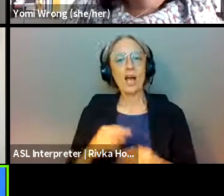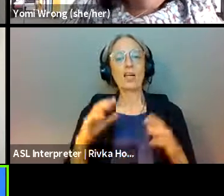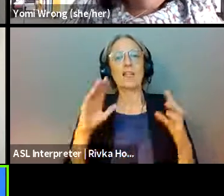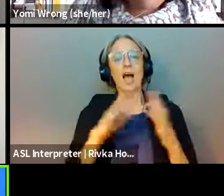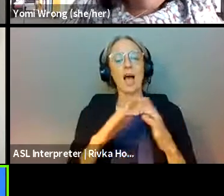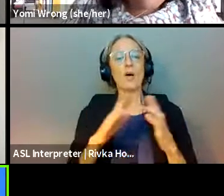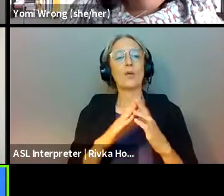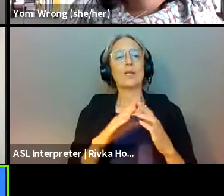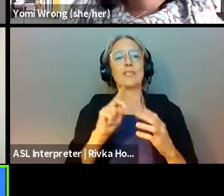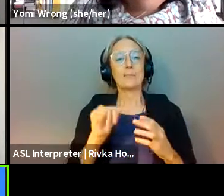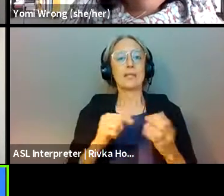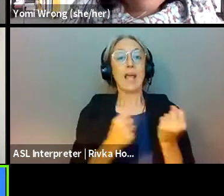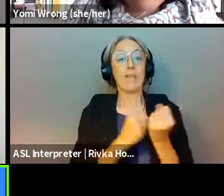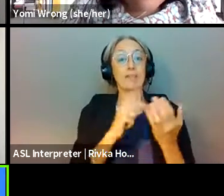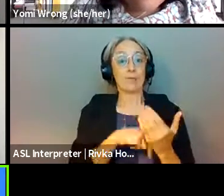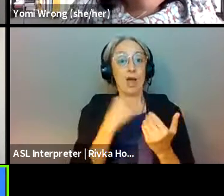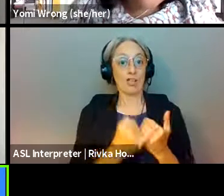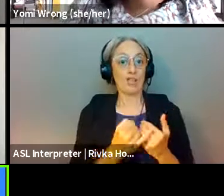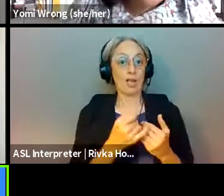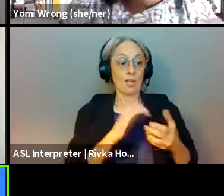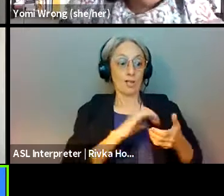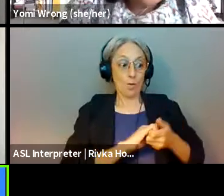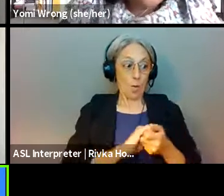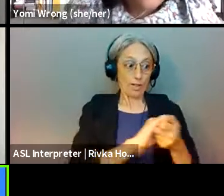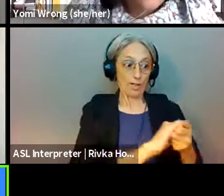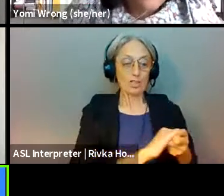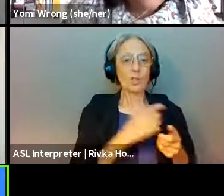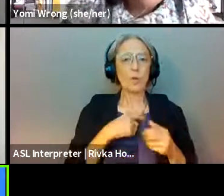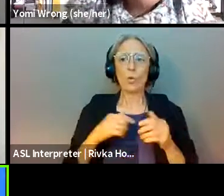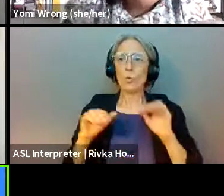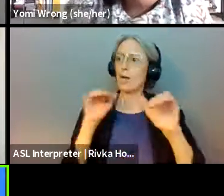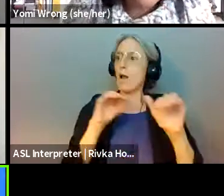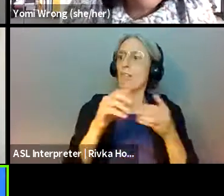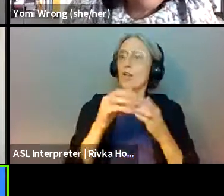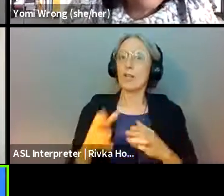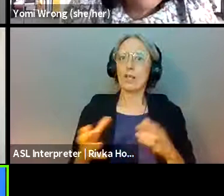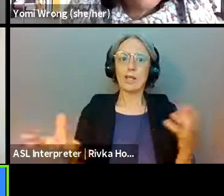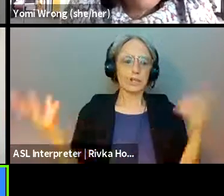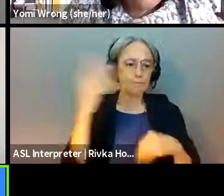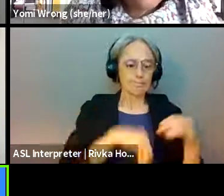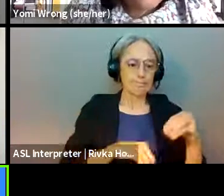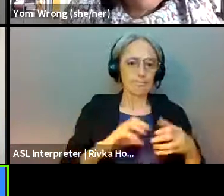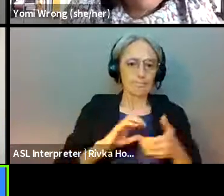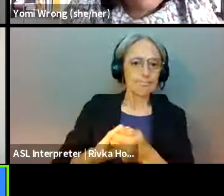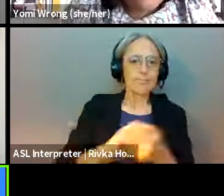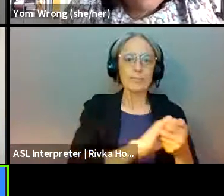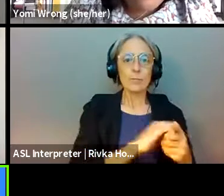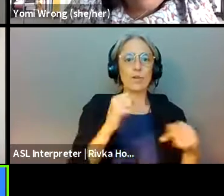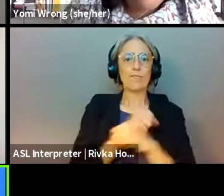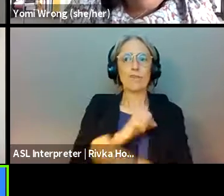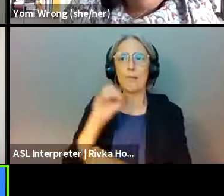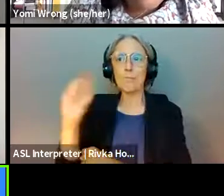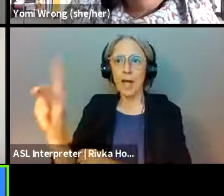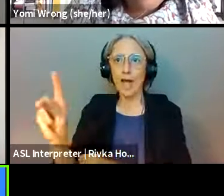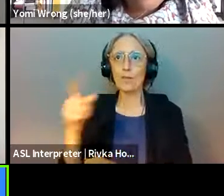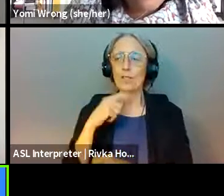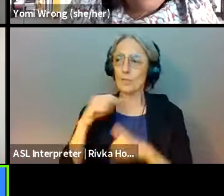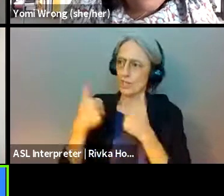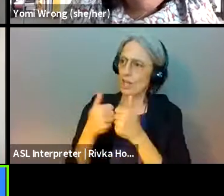Project, organized with other leaders to fight back and to challenge the lack of language access and